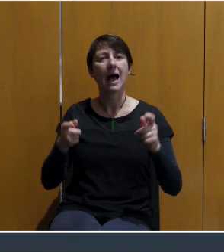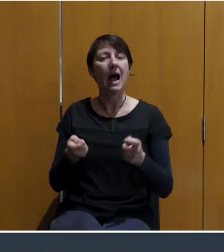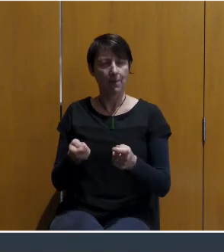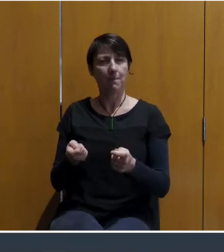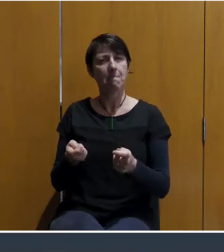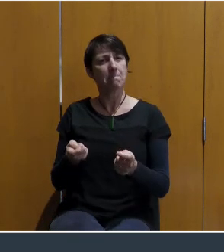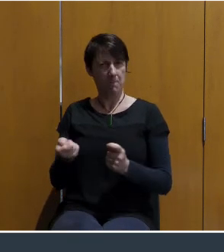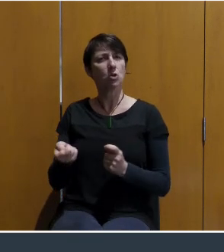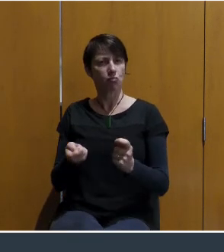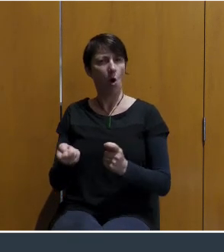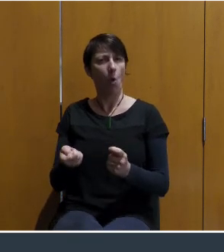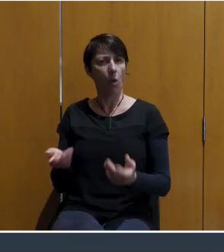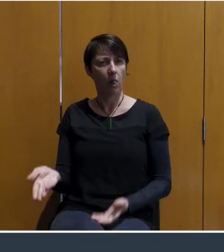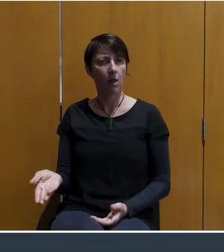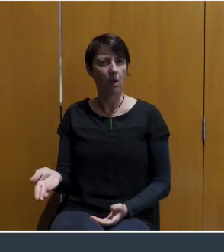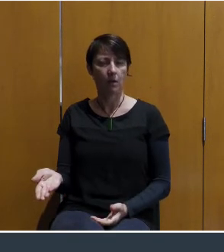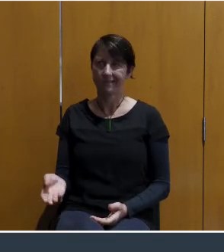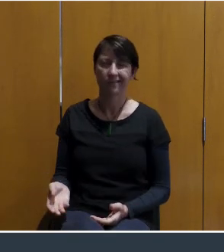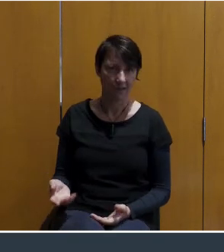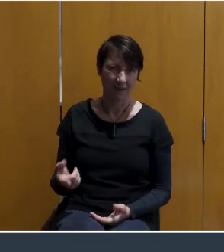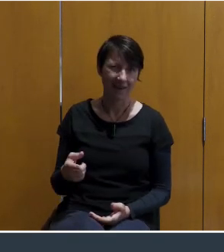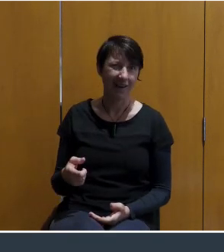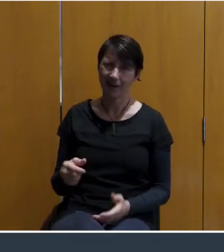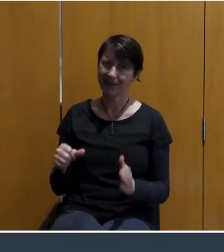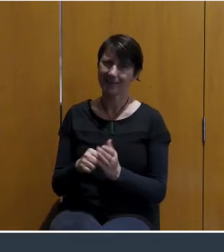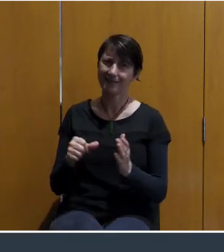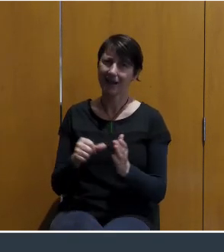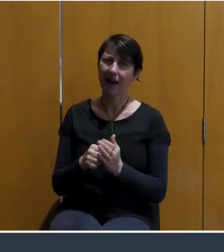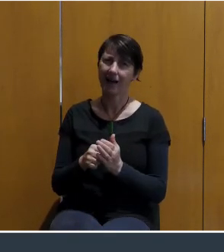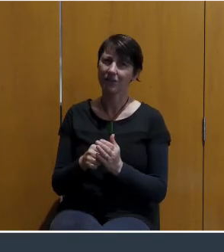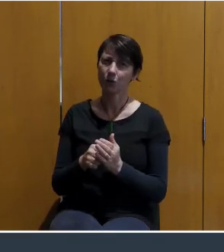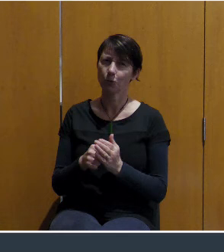And it becomes also very hard to enforce the length of the lead.